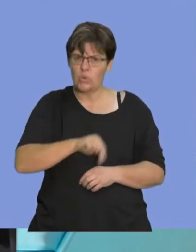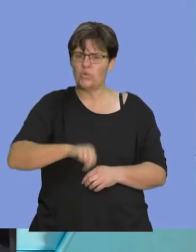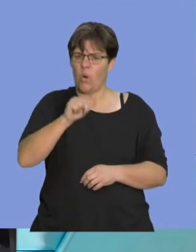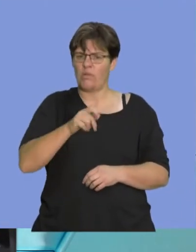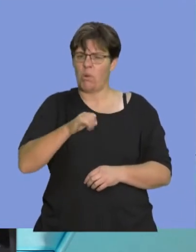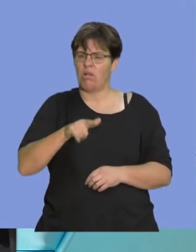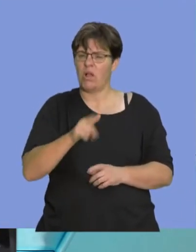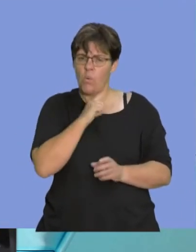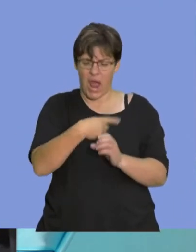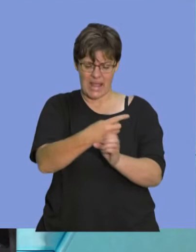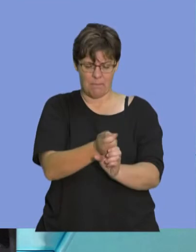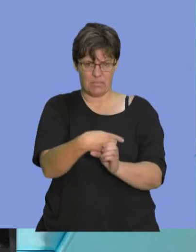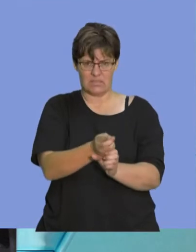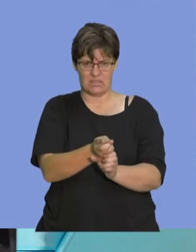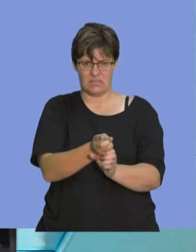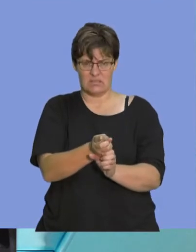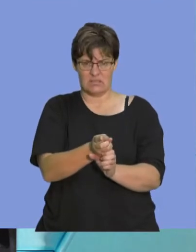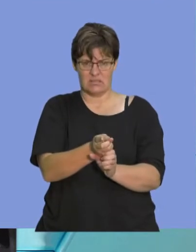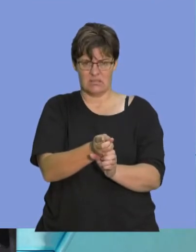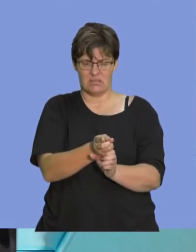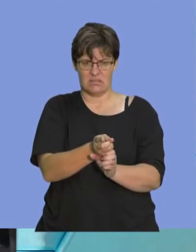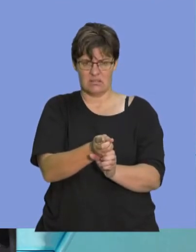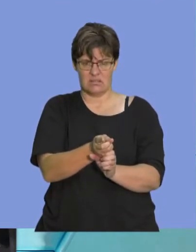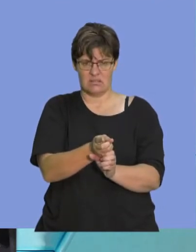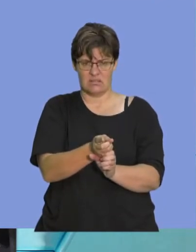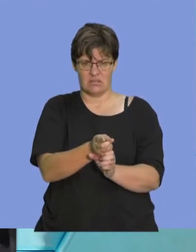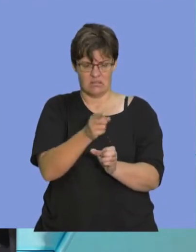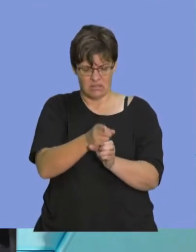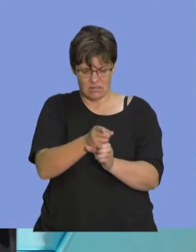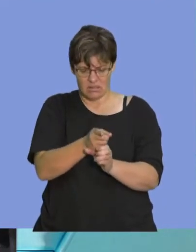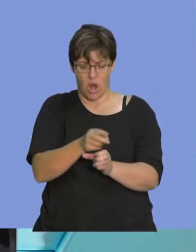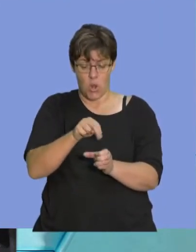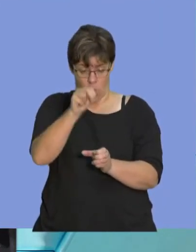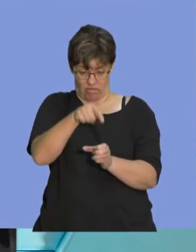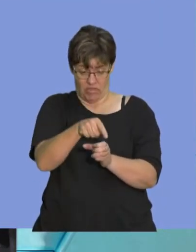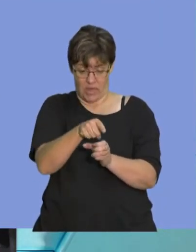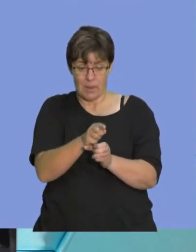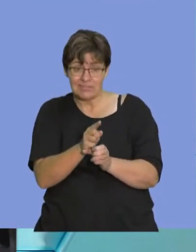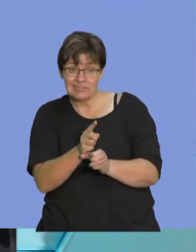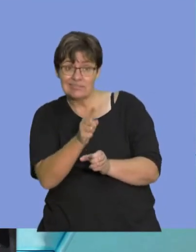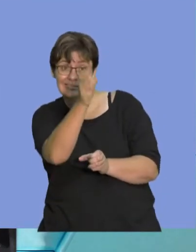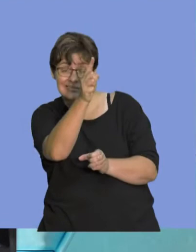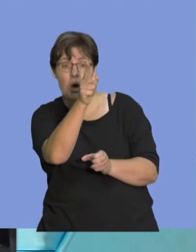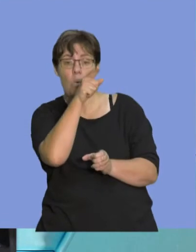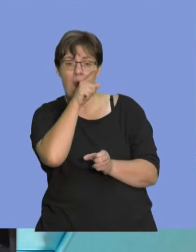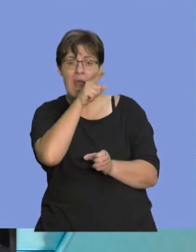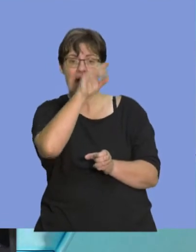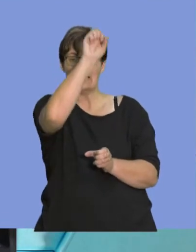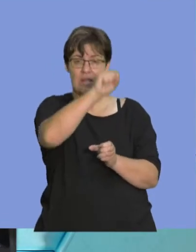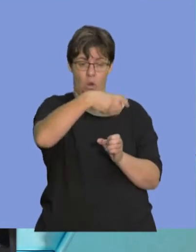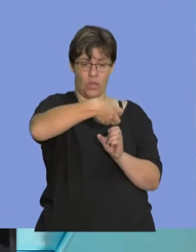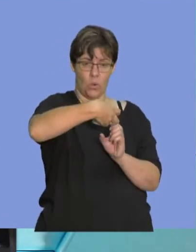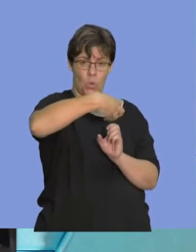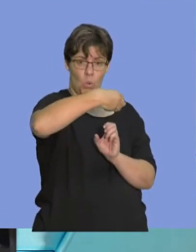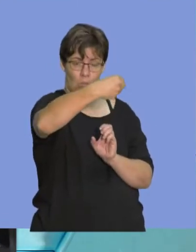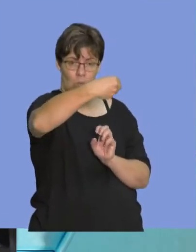Pole. Why? Because the compass says north, but the north is actually pointing to the South Pole due to the nature of interaction